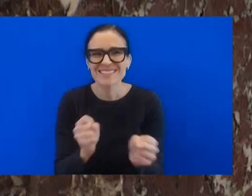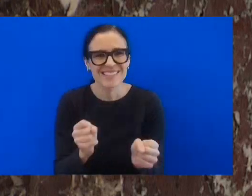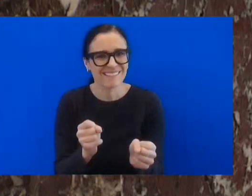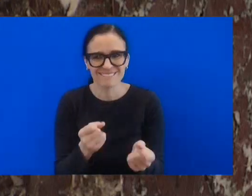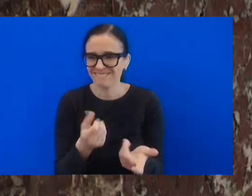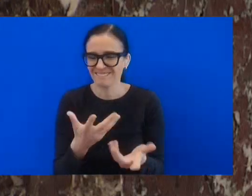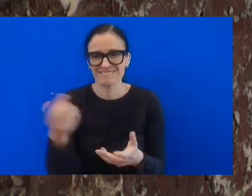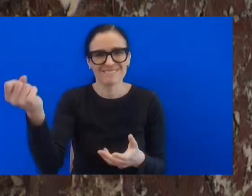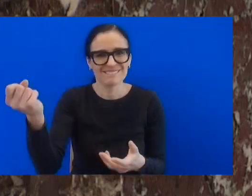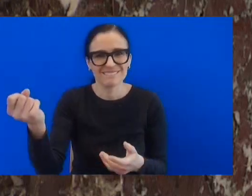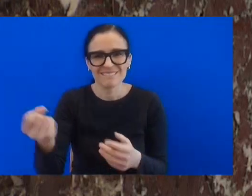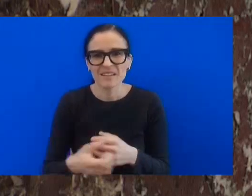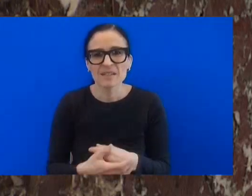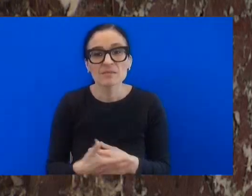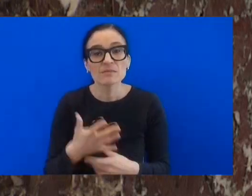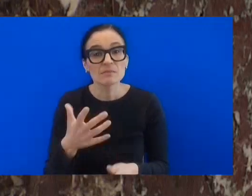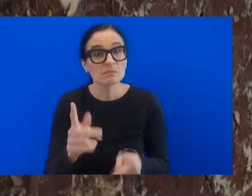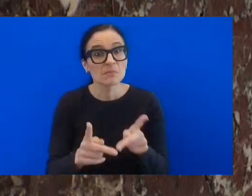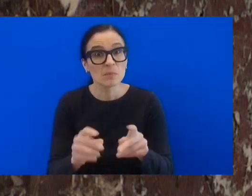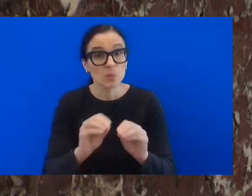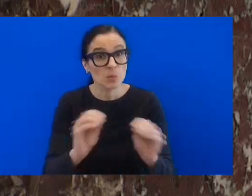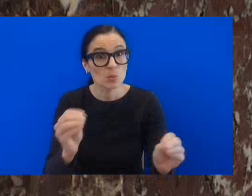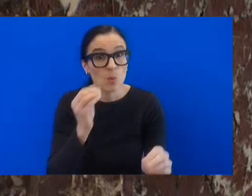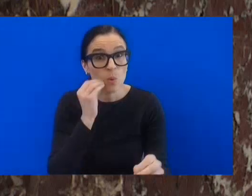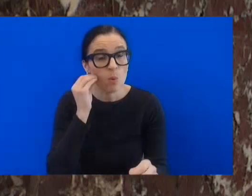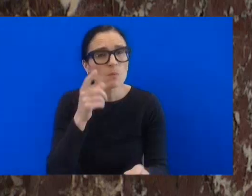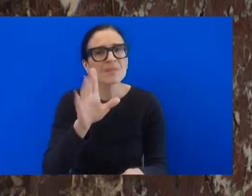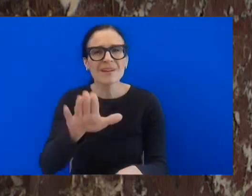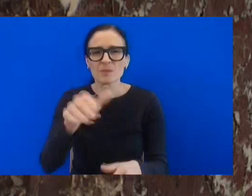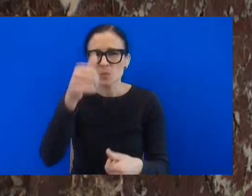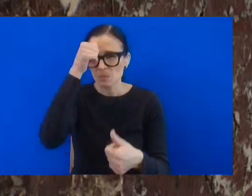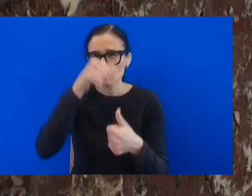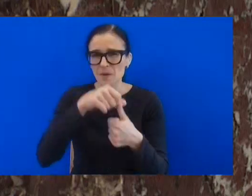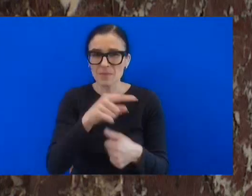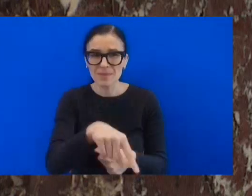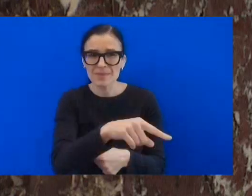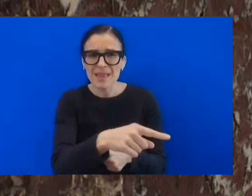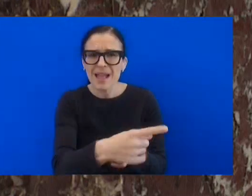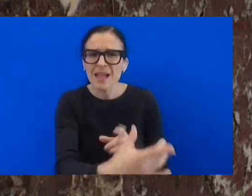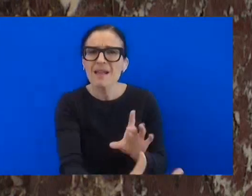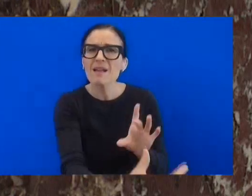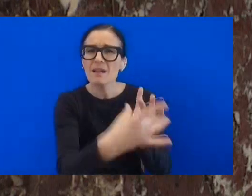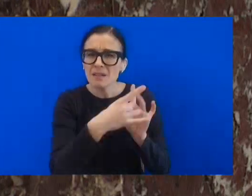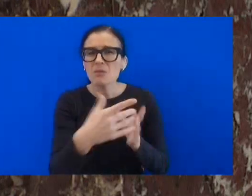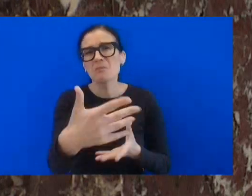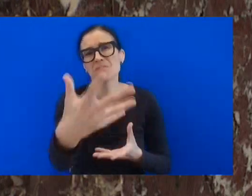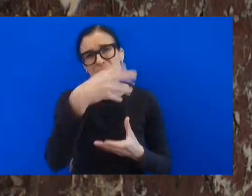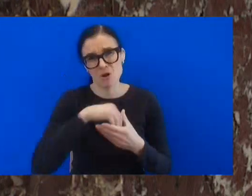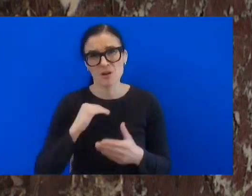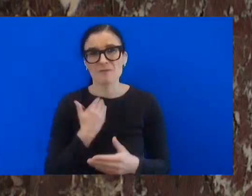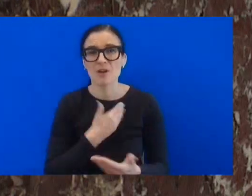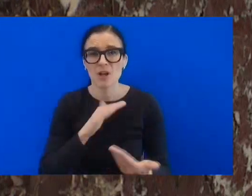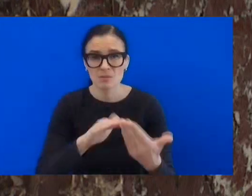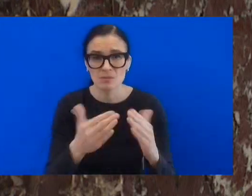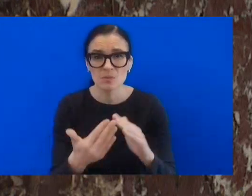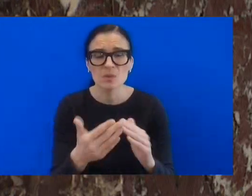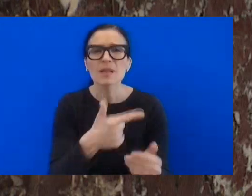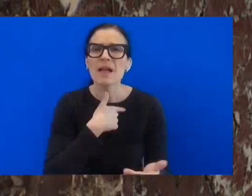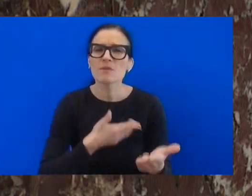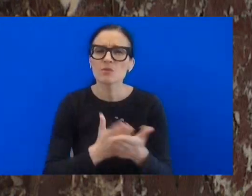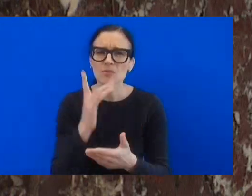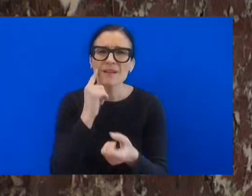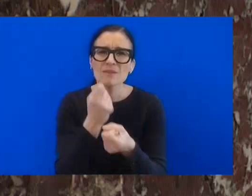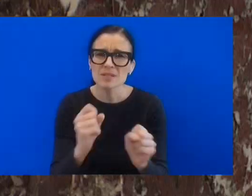our community too. They deserve safe housing just as much as you and I. Through you, Honourable Speaker, to the Minister of